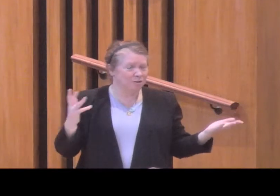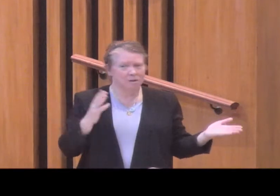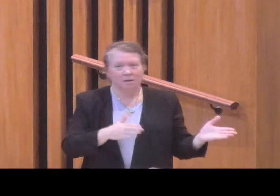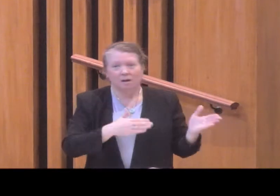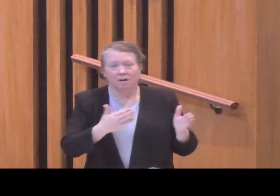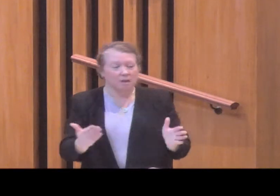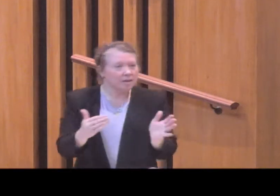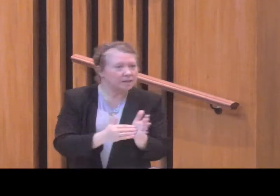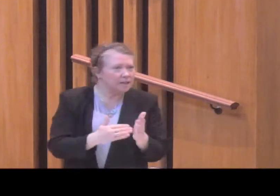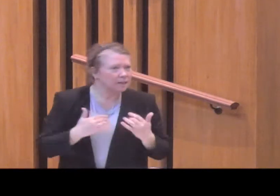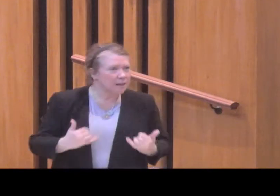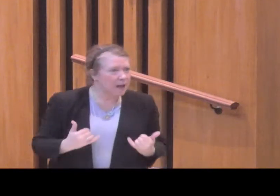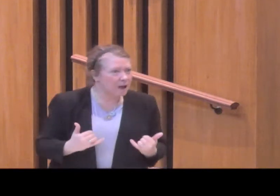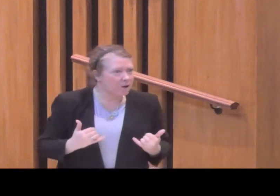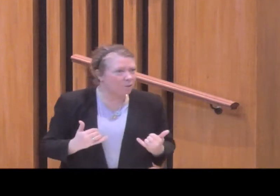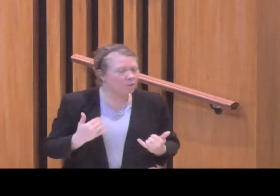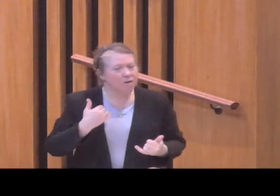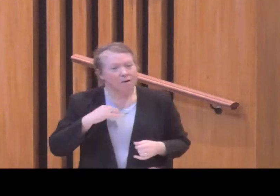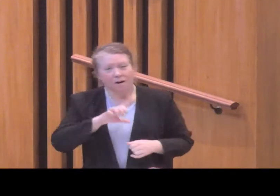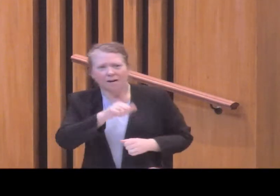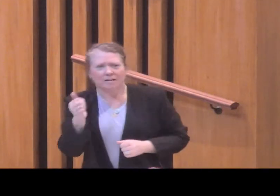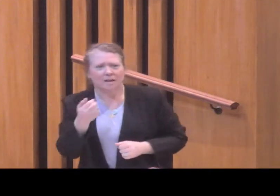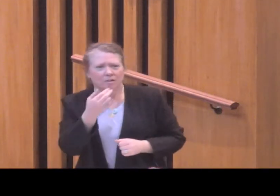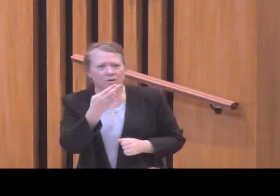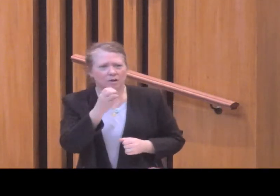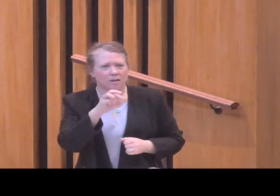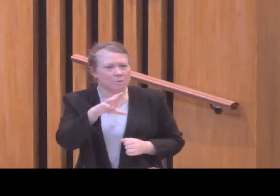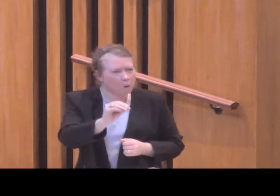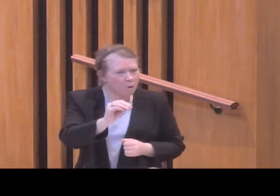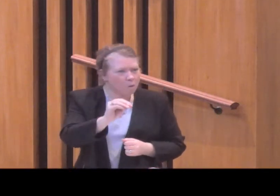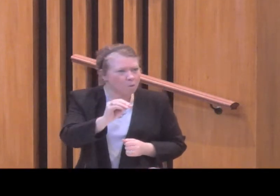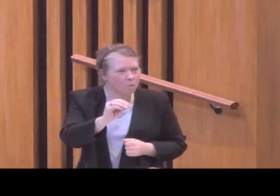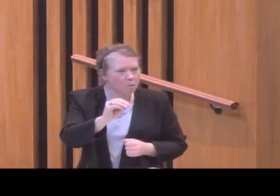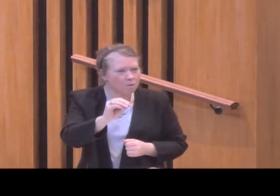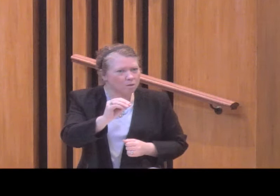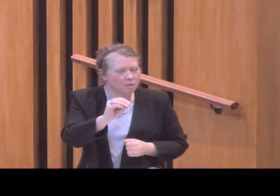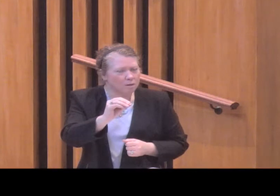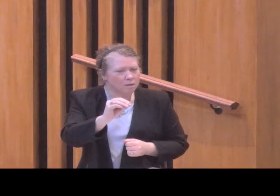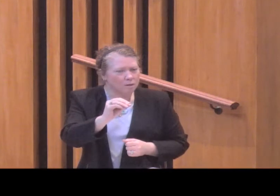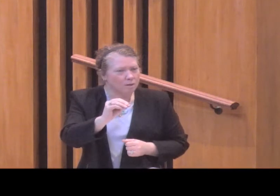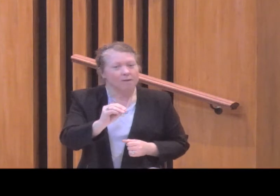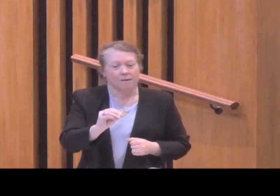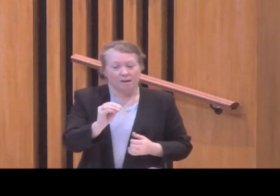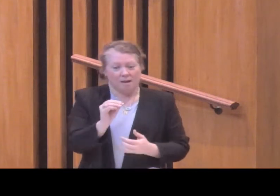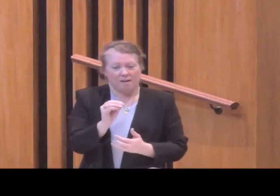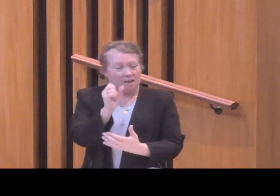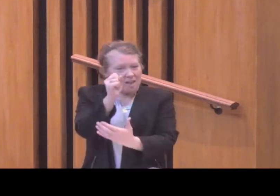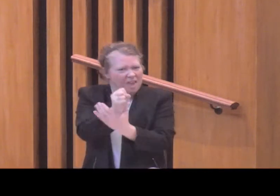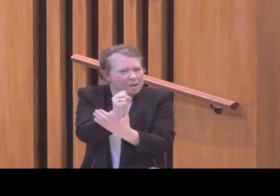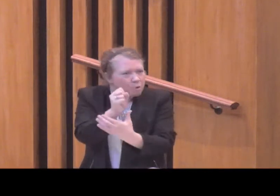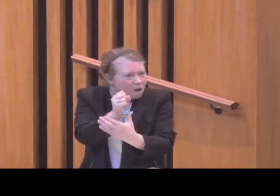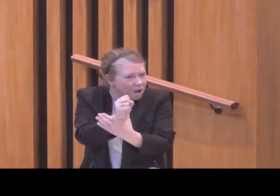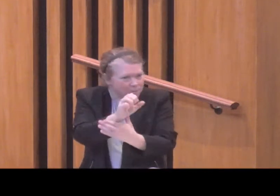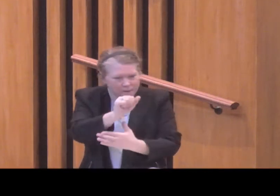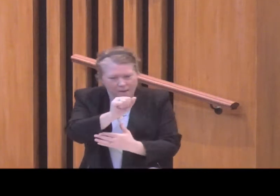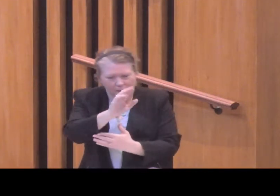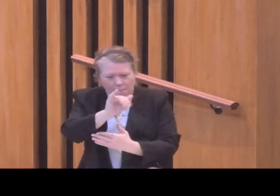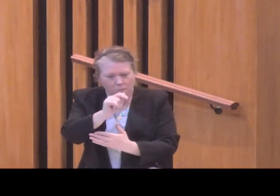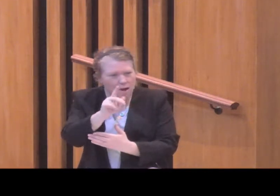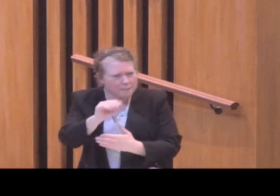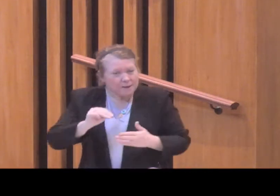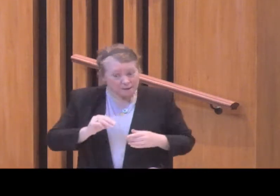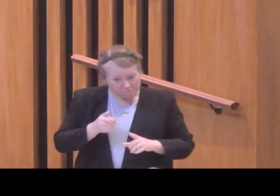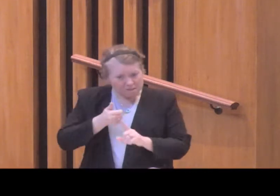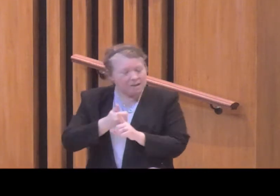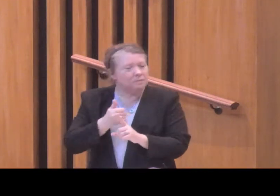continuing on in the book of Genesis, the father of faith, Abraham, who was obedient to